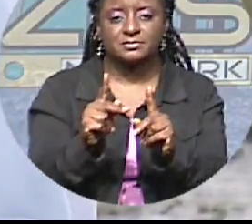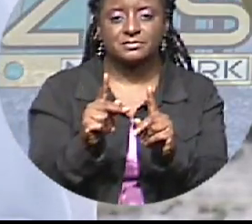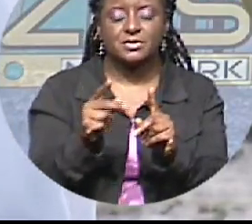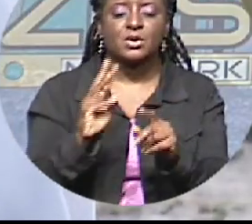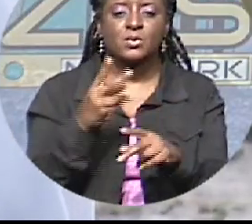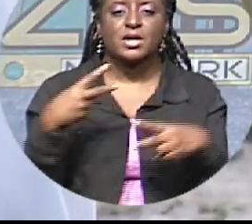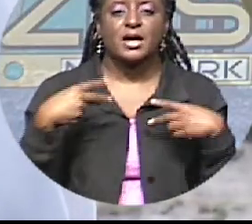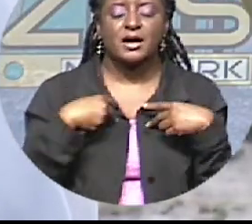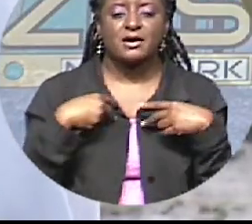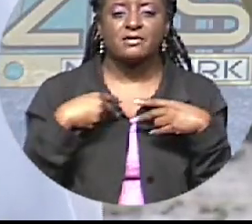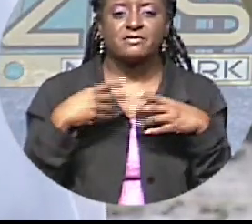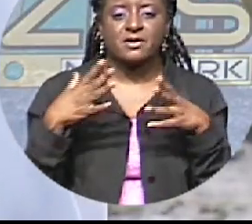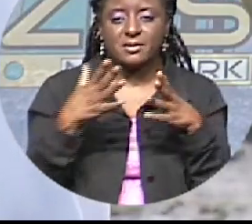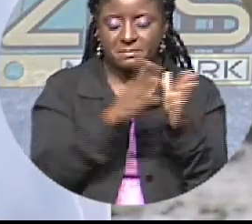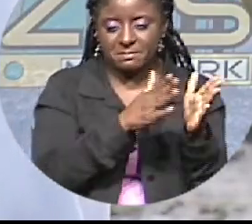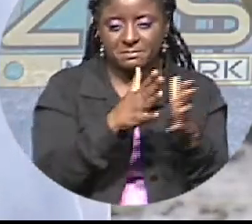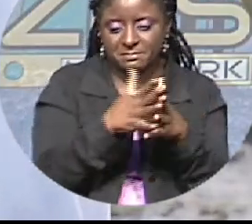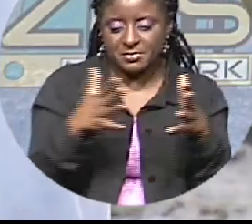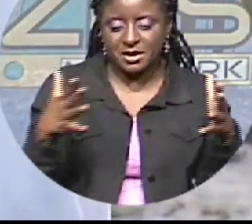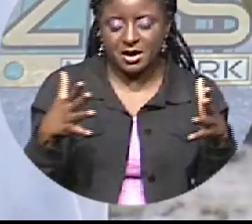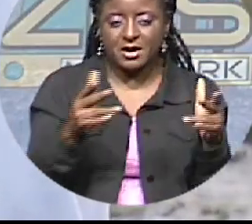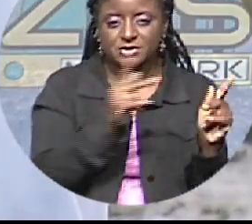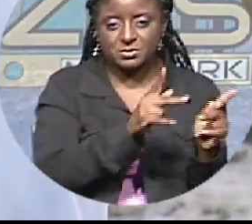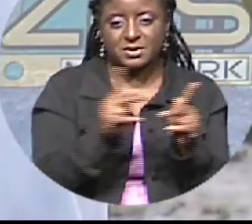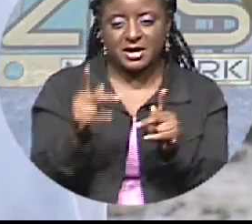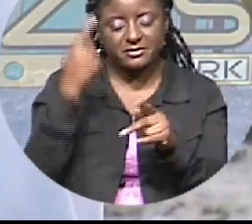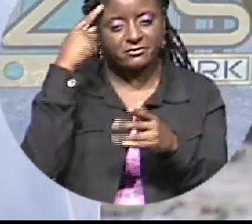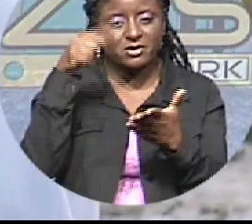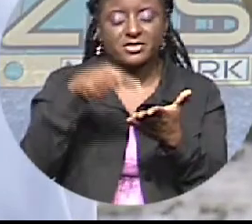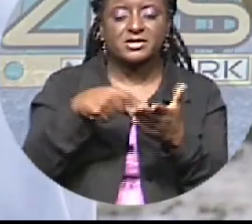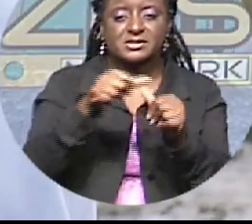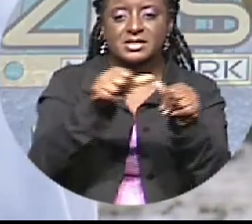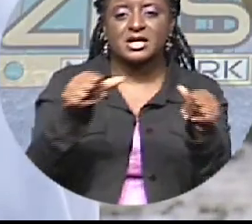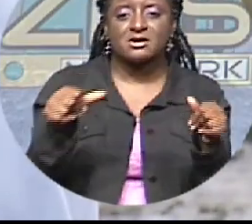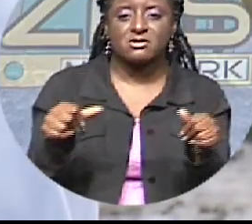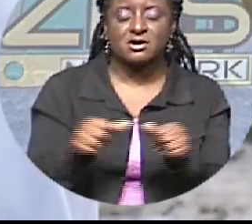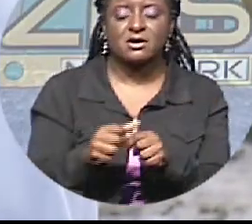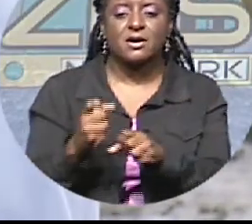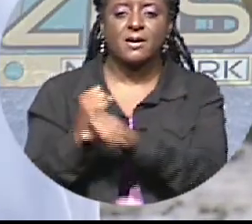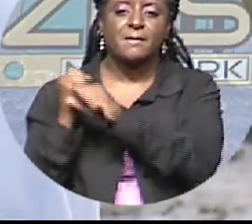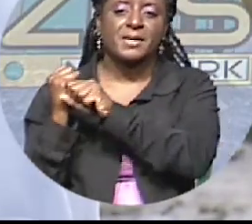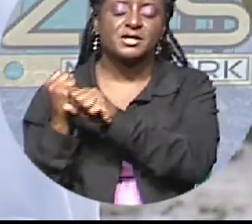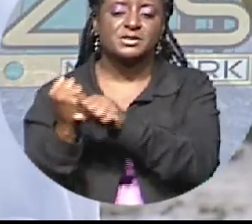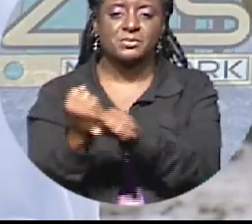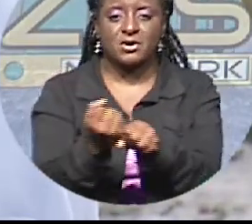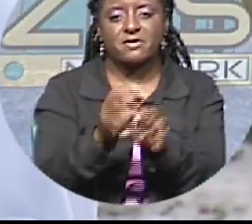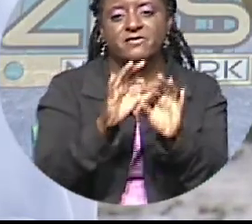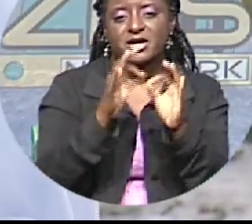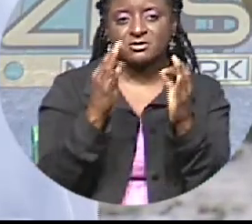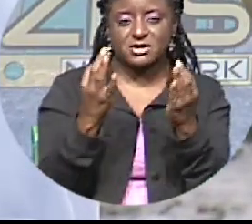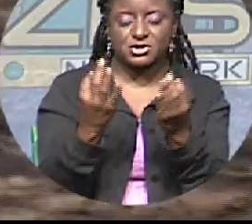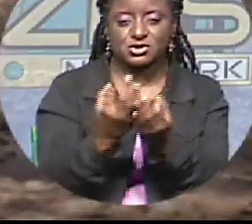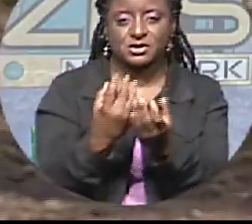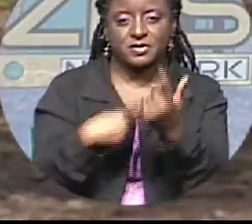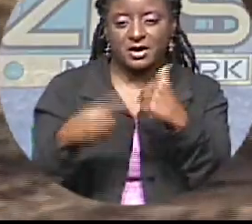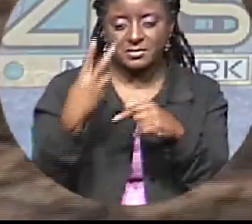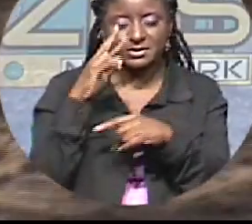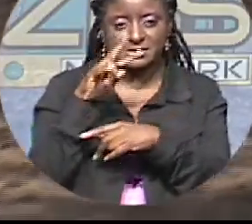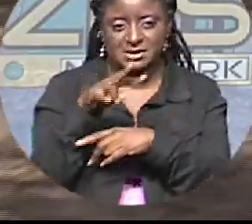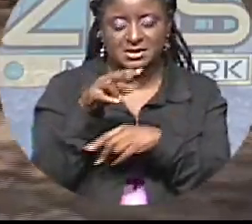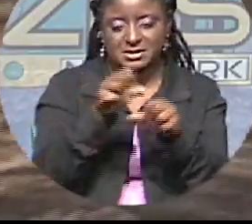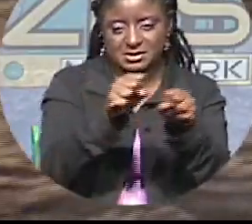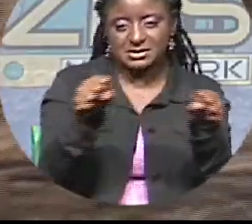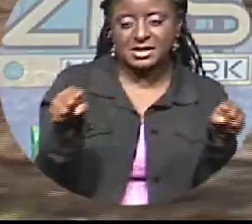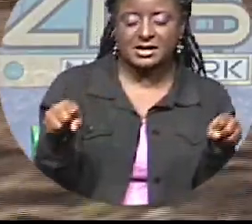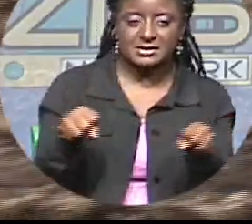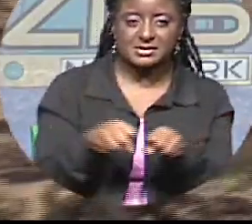have a master plan for this area. Everyone has been involved. Of course, the baseball federations have come and seen the site. According